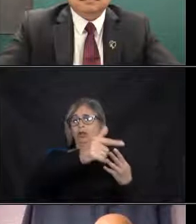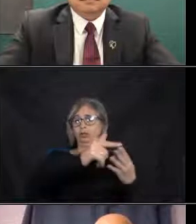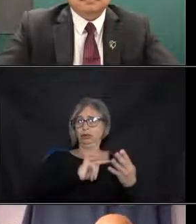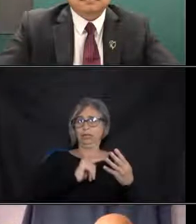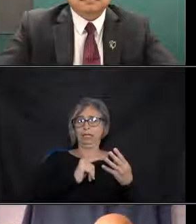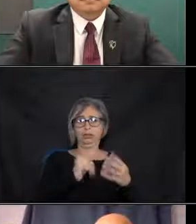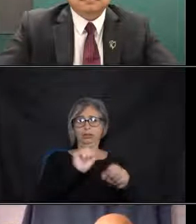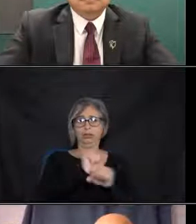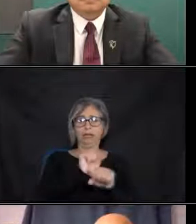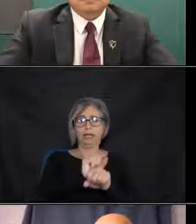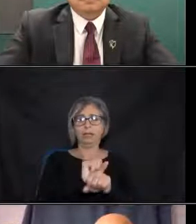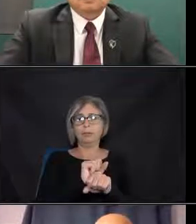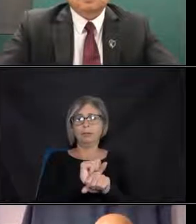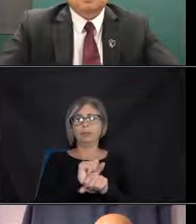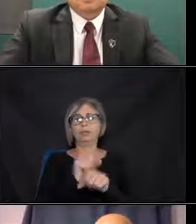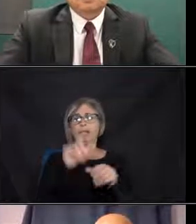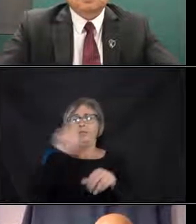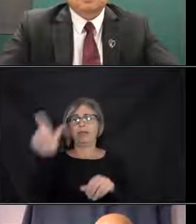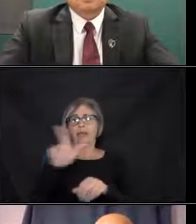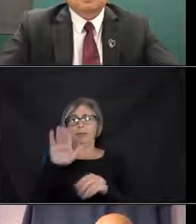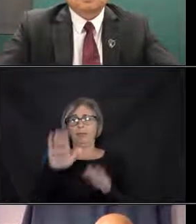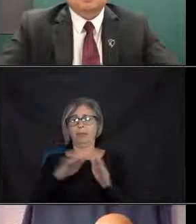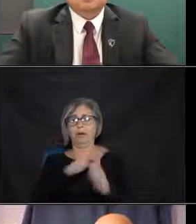available on the Library Board.